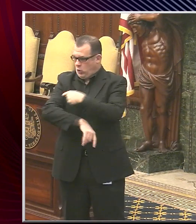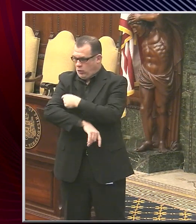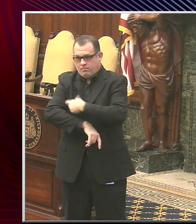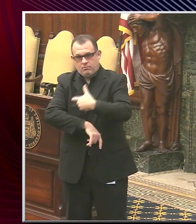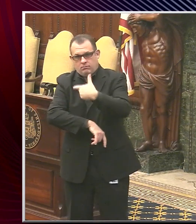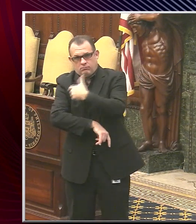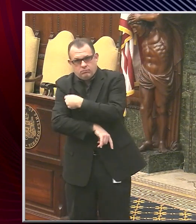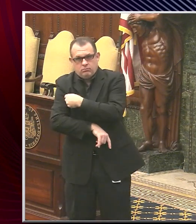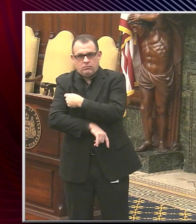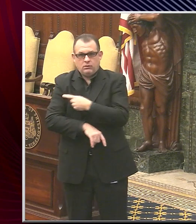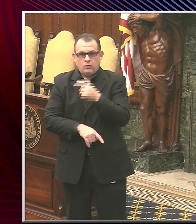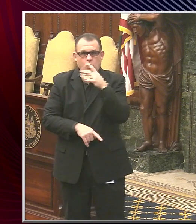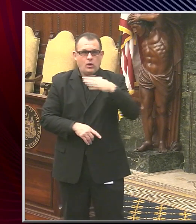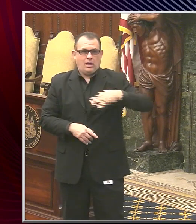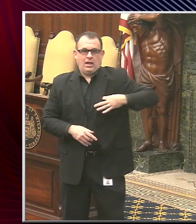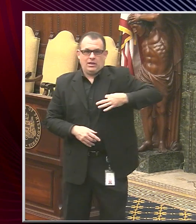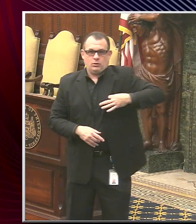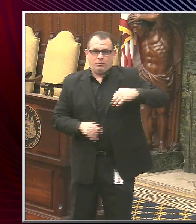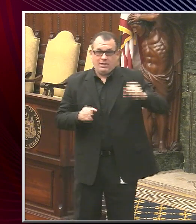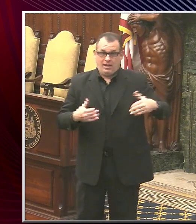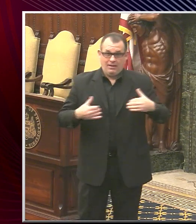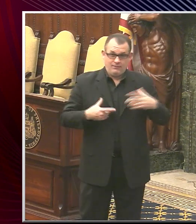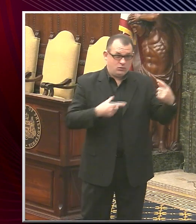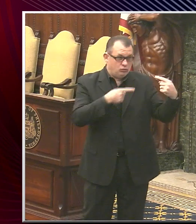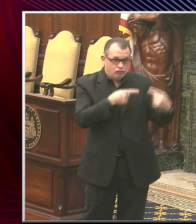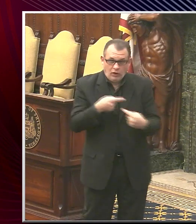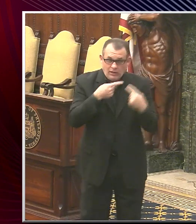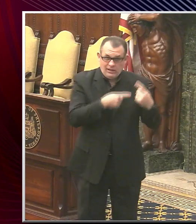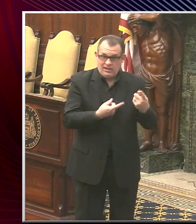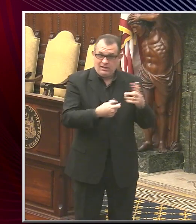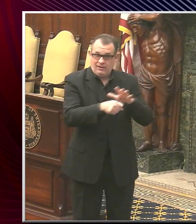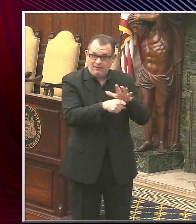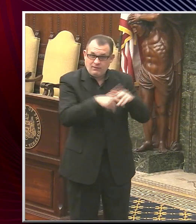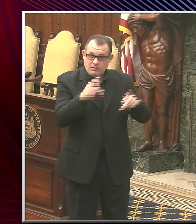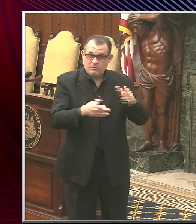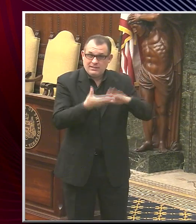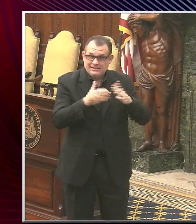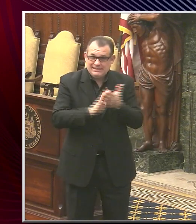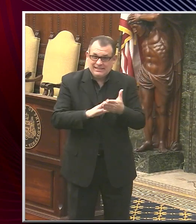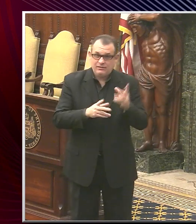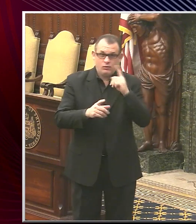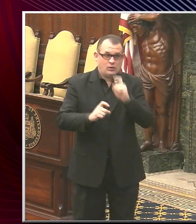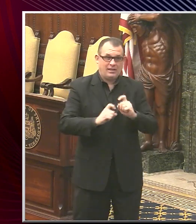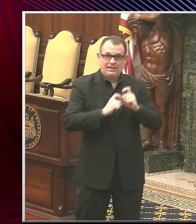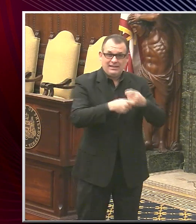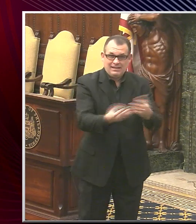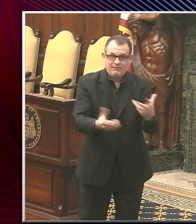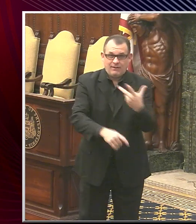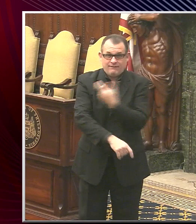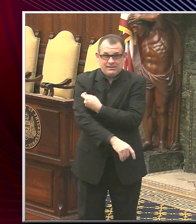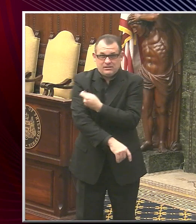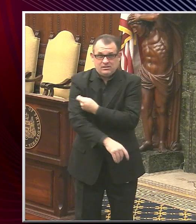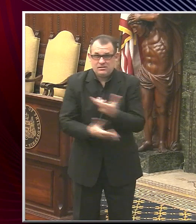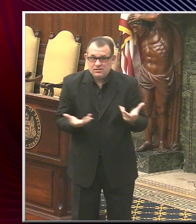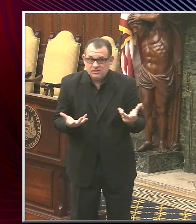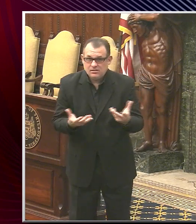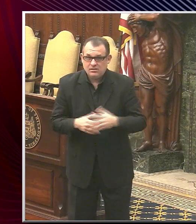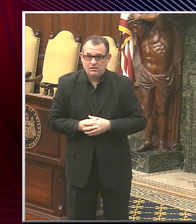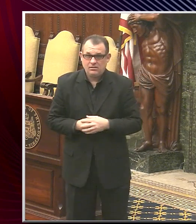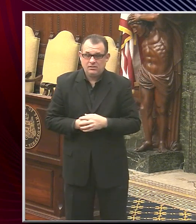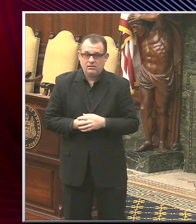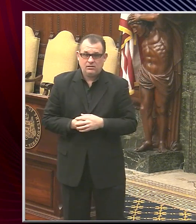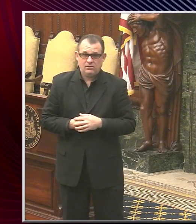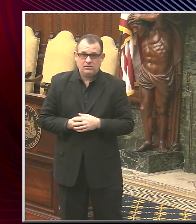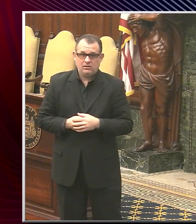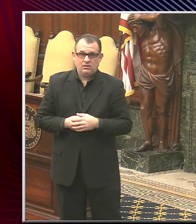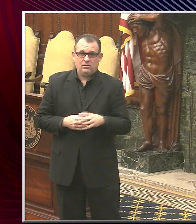who are eligible to get it. Are you struggling with that? Do you have enough folks in the city who actually can do the injections for folks? Yeah, we don't have a shortage